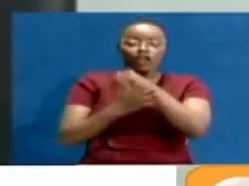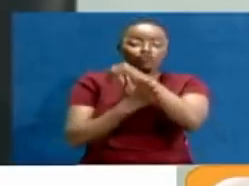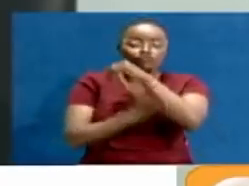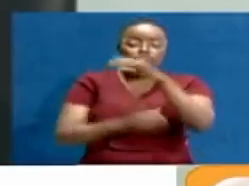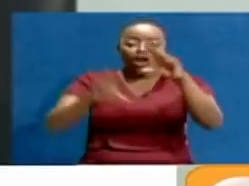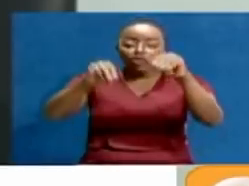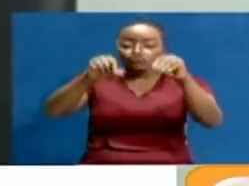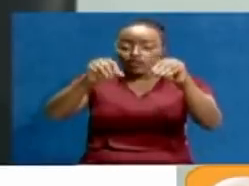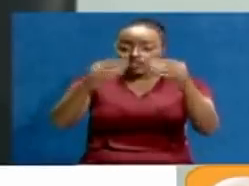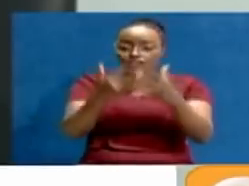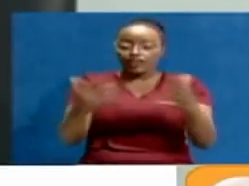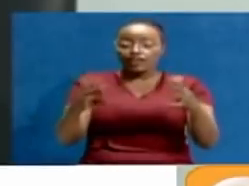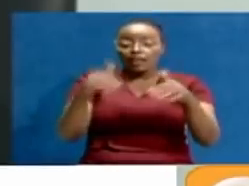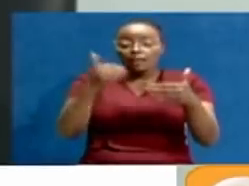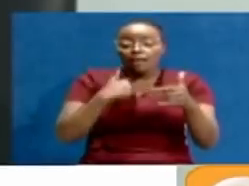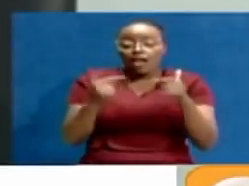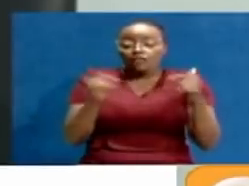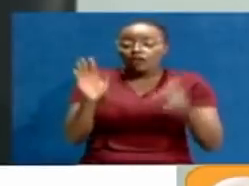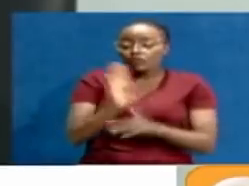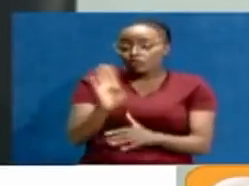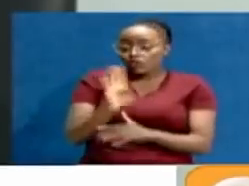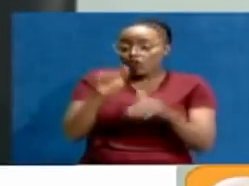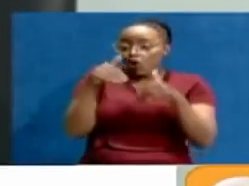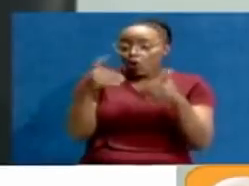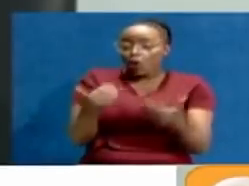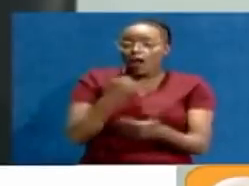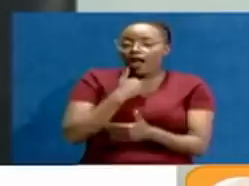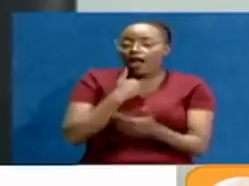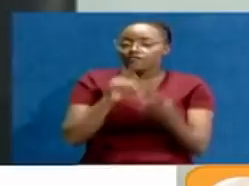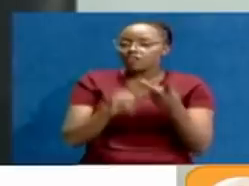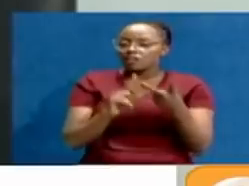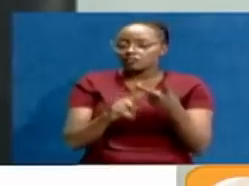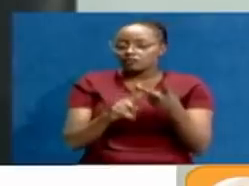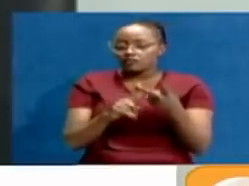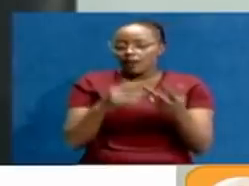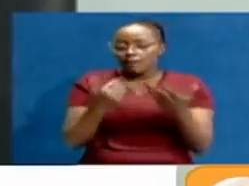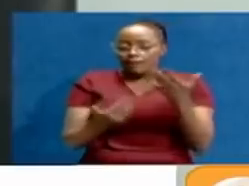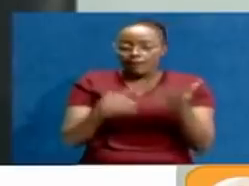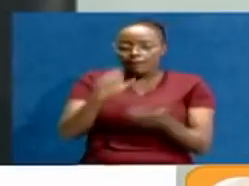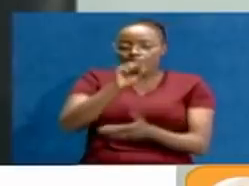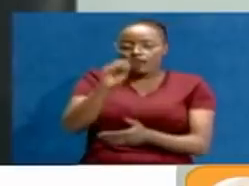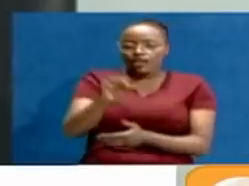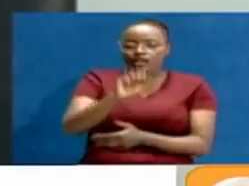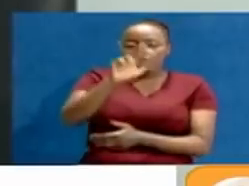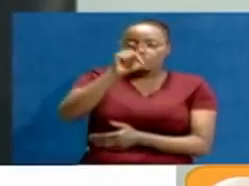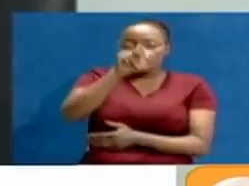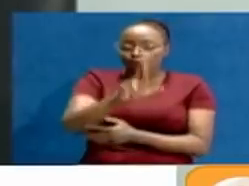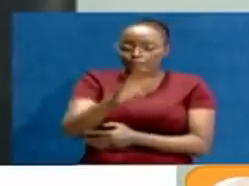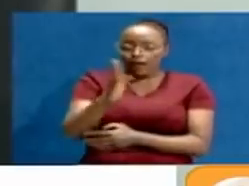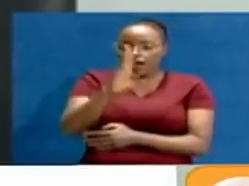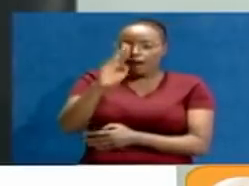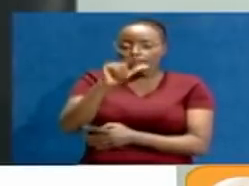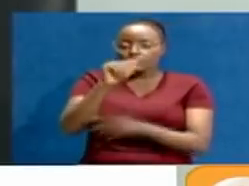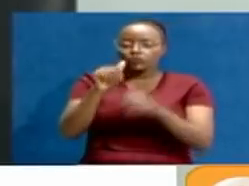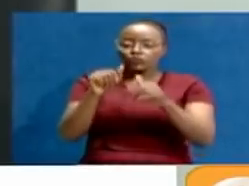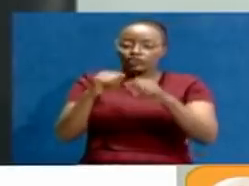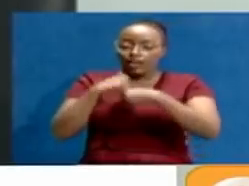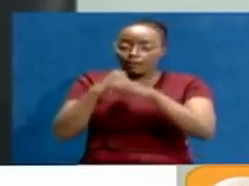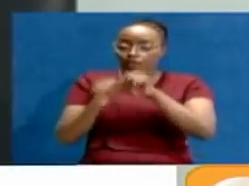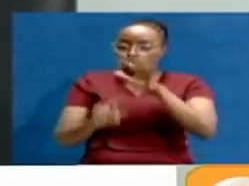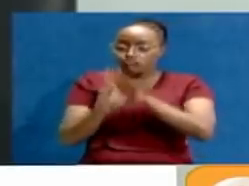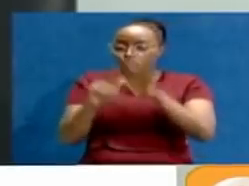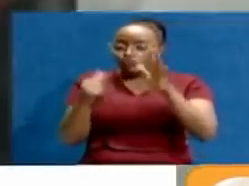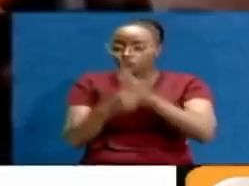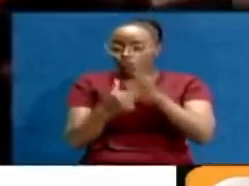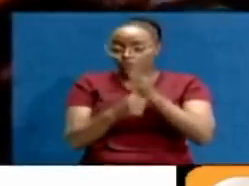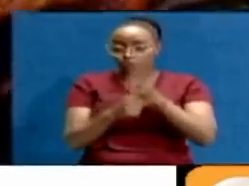quality product which either have antibiotic residues or have superbugs which then cause problems in